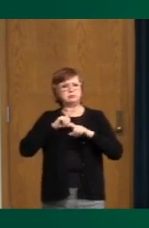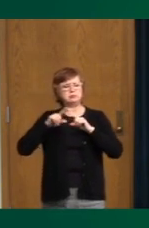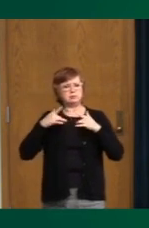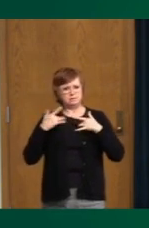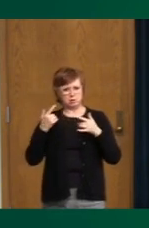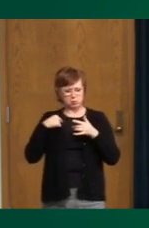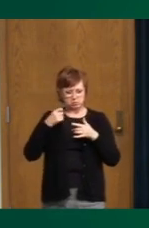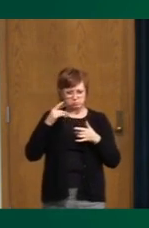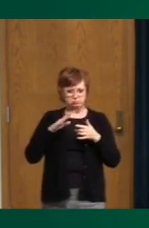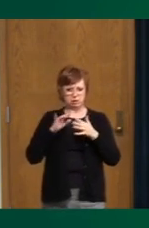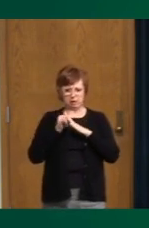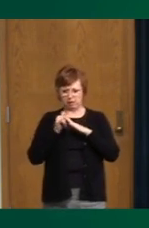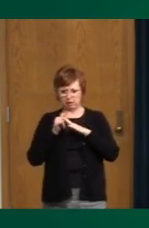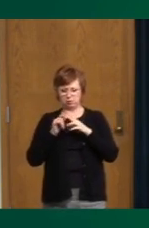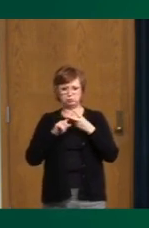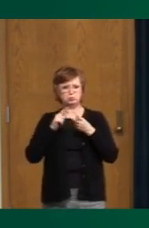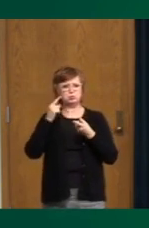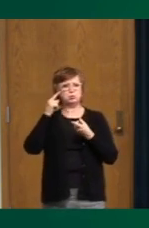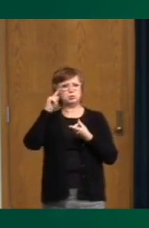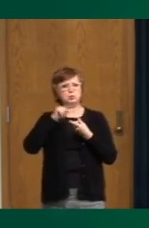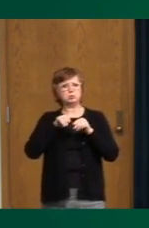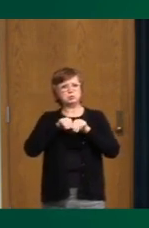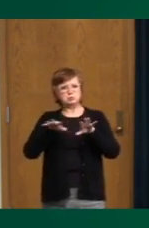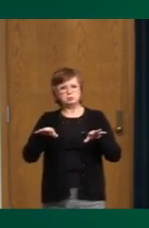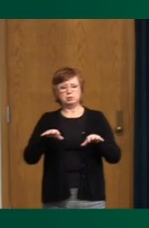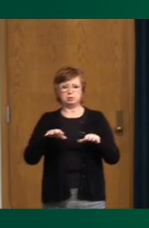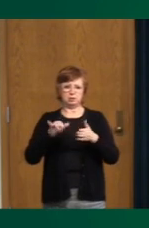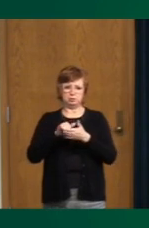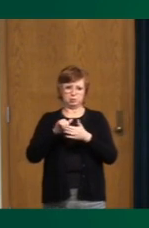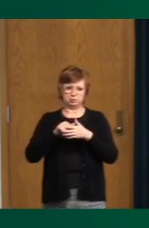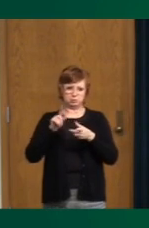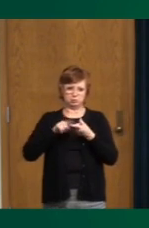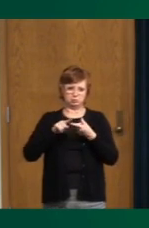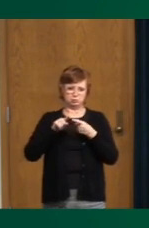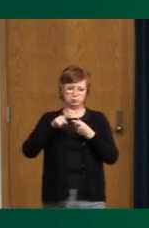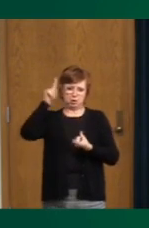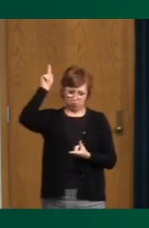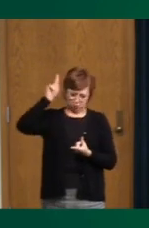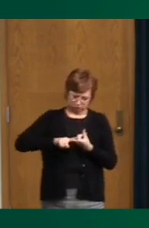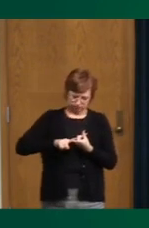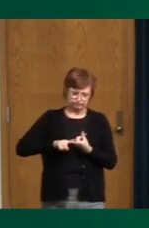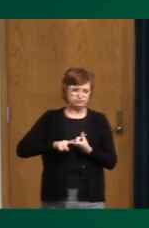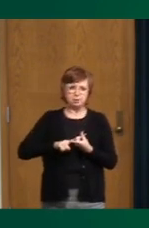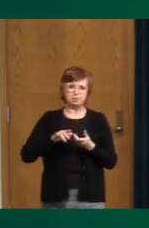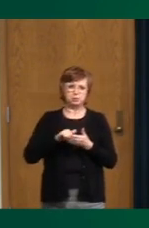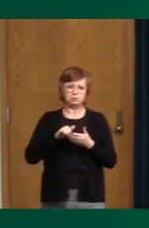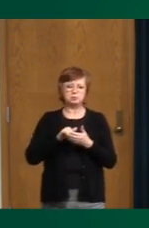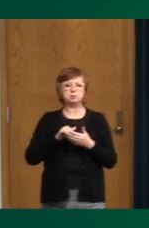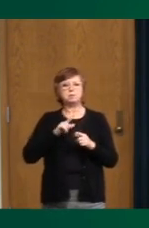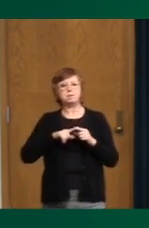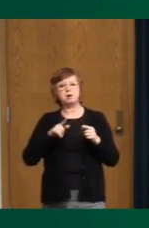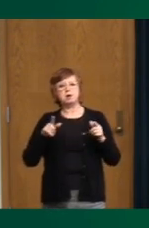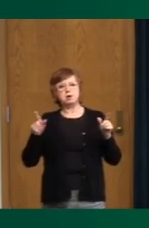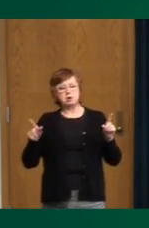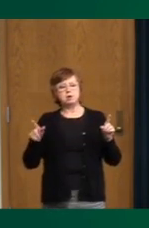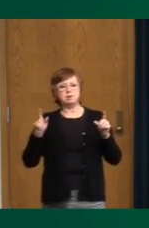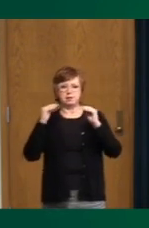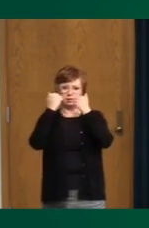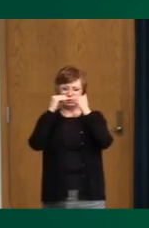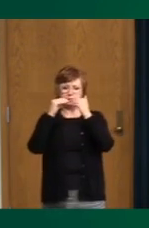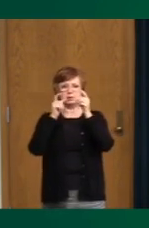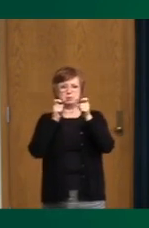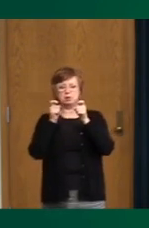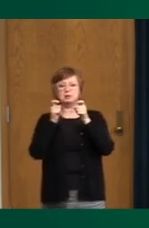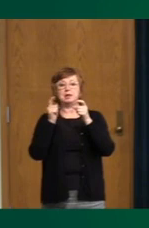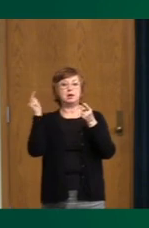spread of this virus. We aren't going to eliminate it. We need to limit it and manage it as best we can until such time that we have access